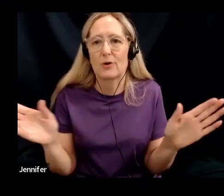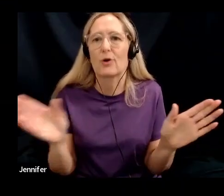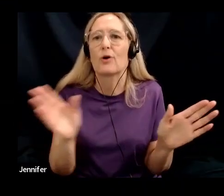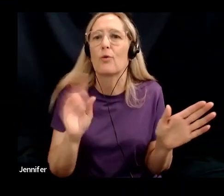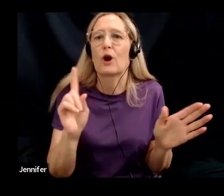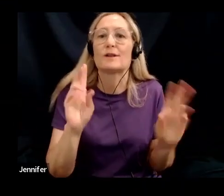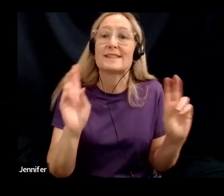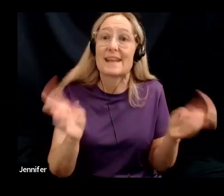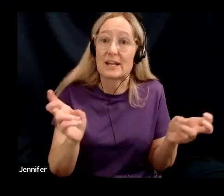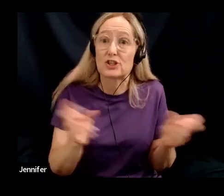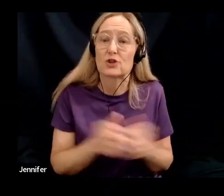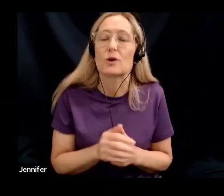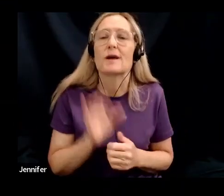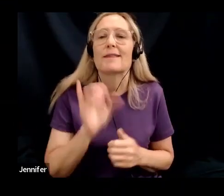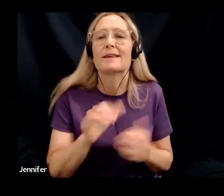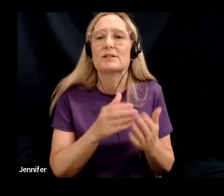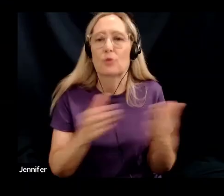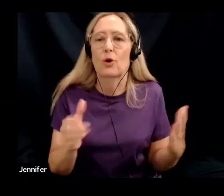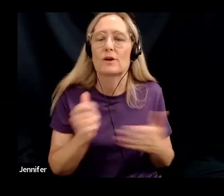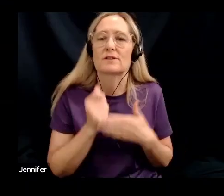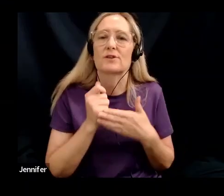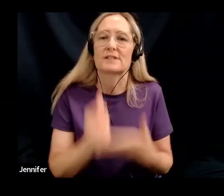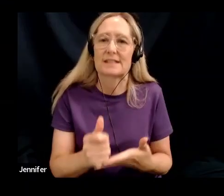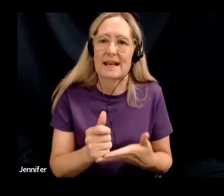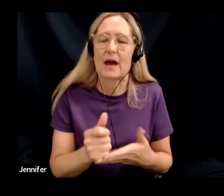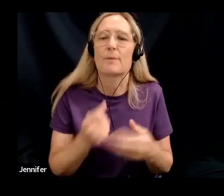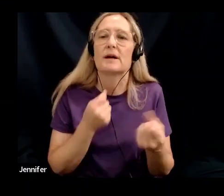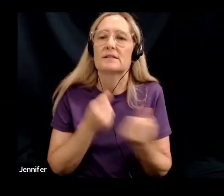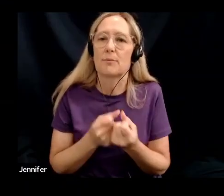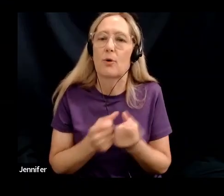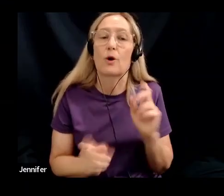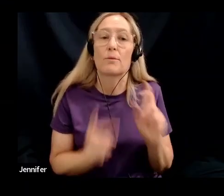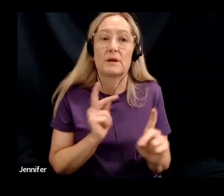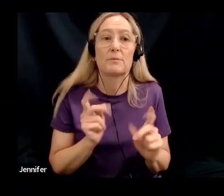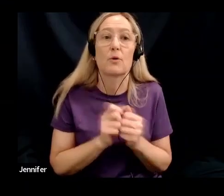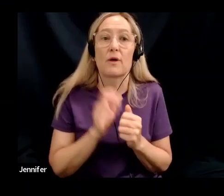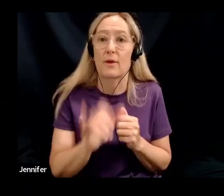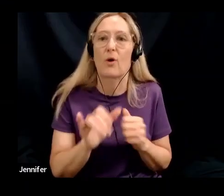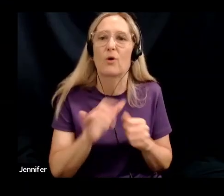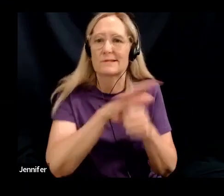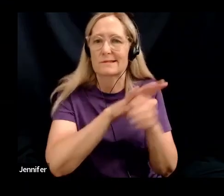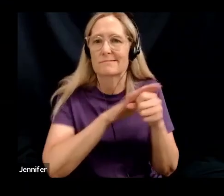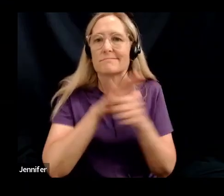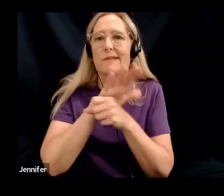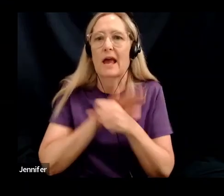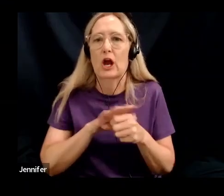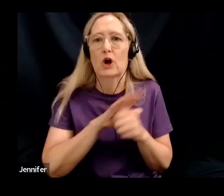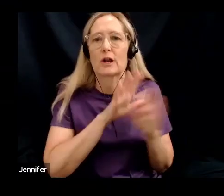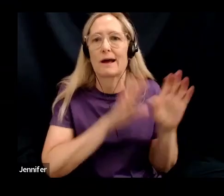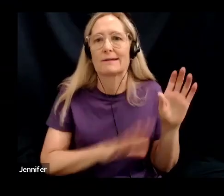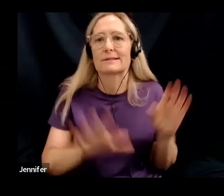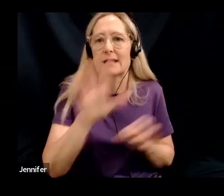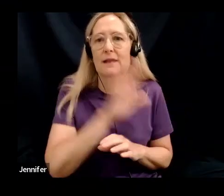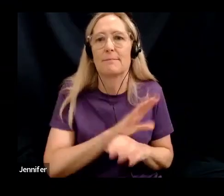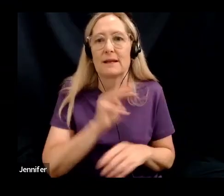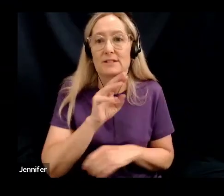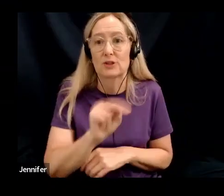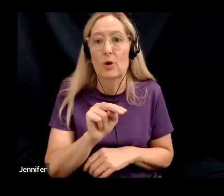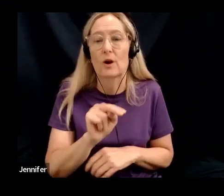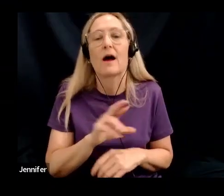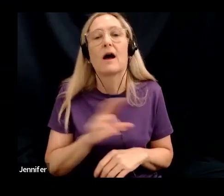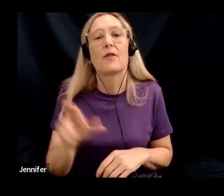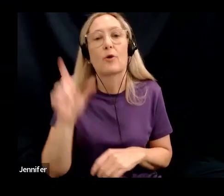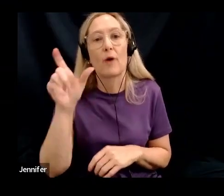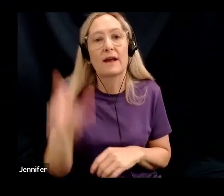And so some of these resources hopefully can help support individuals in those areas. Then we have on the right-hand side, we